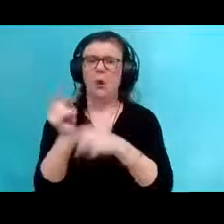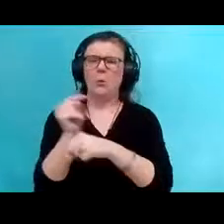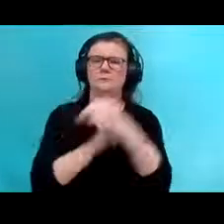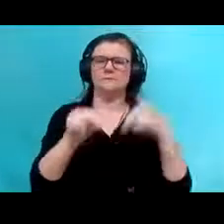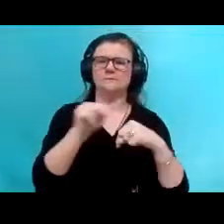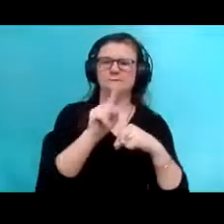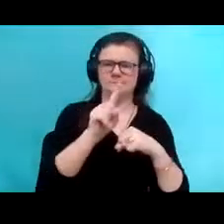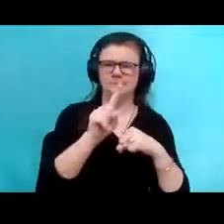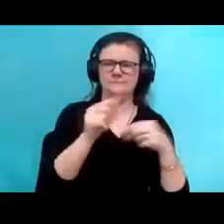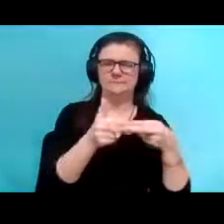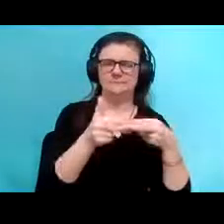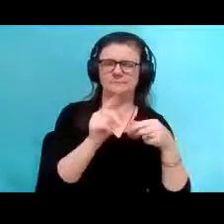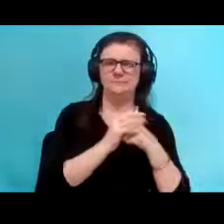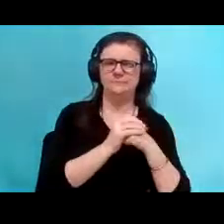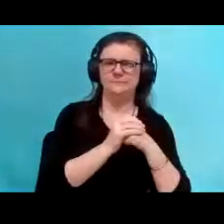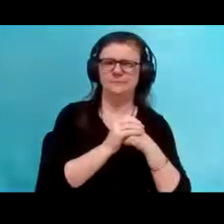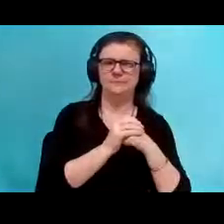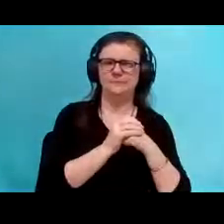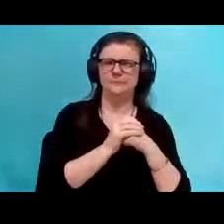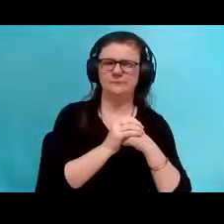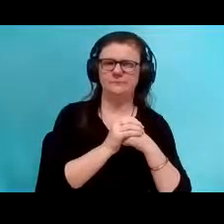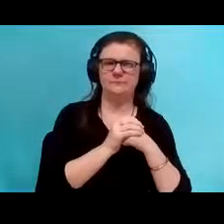slide, please?